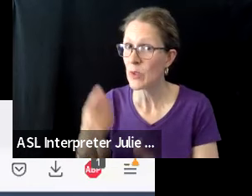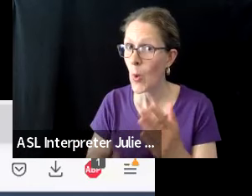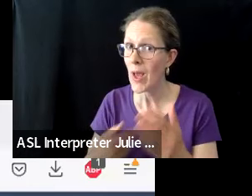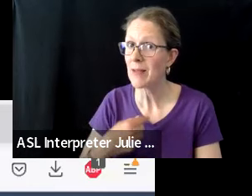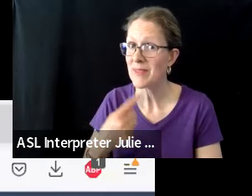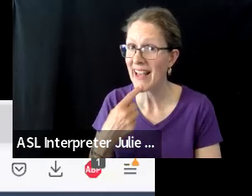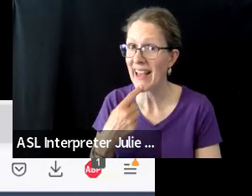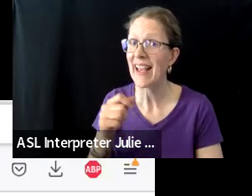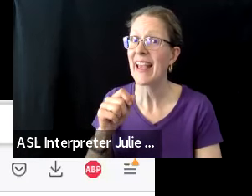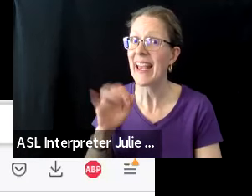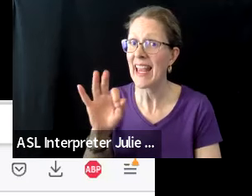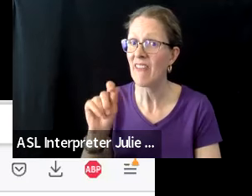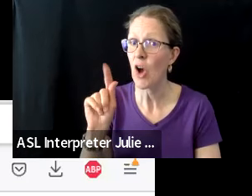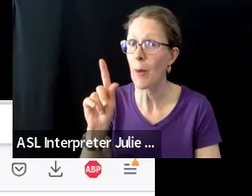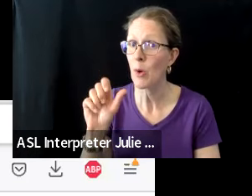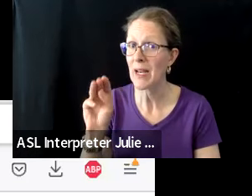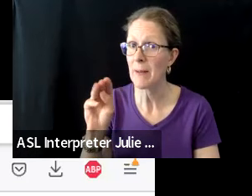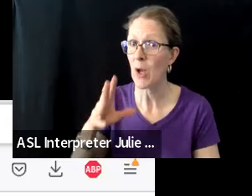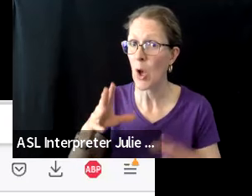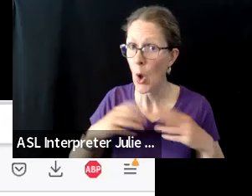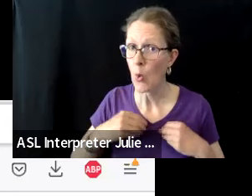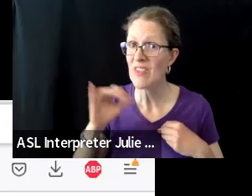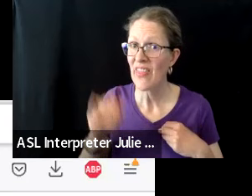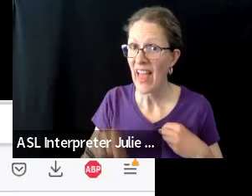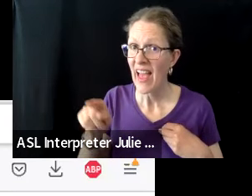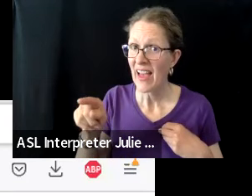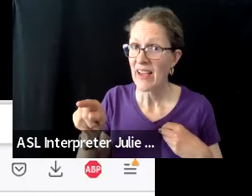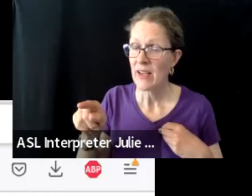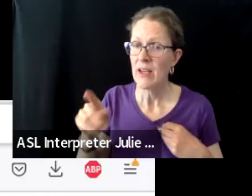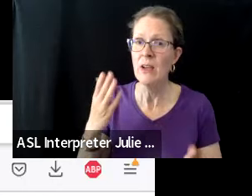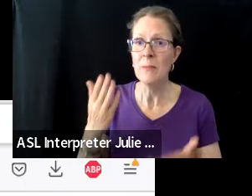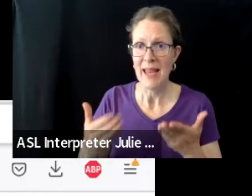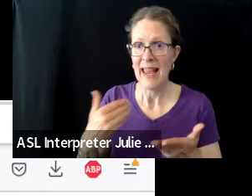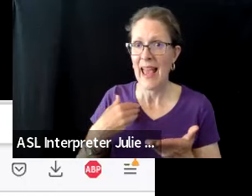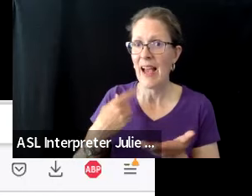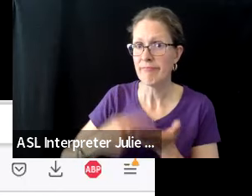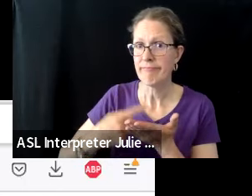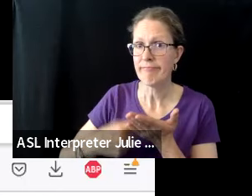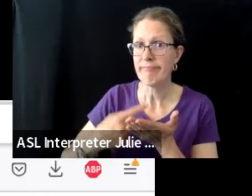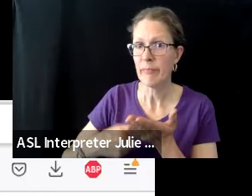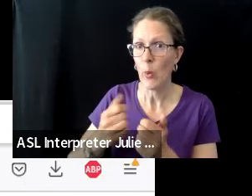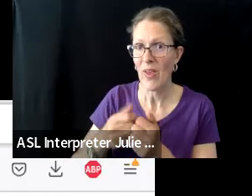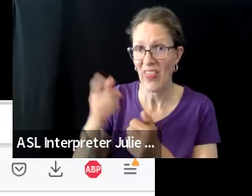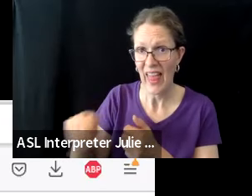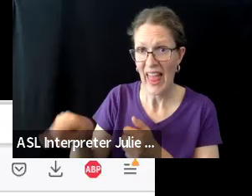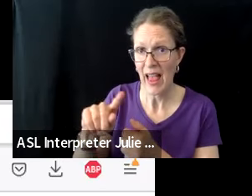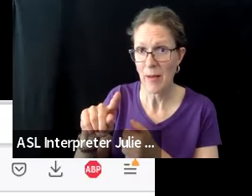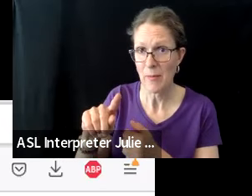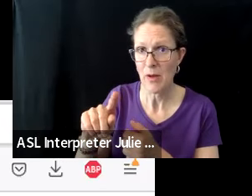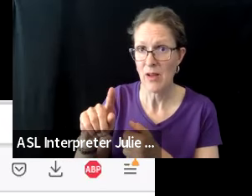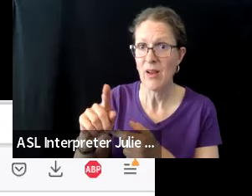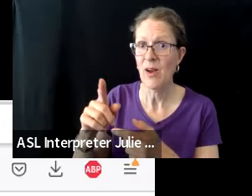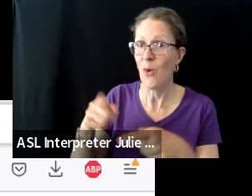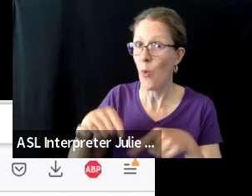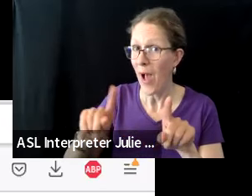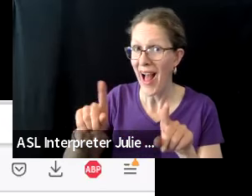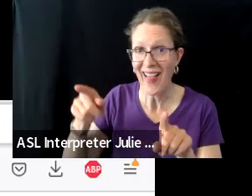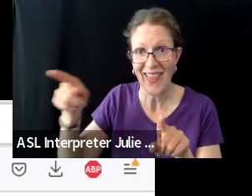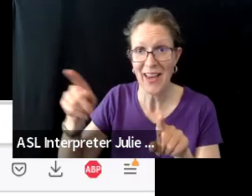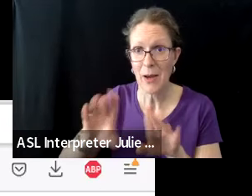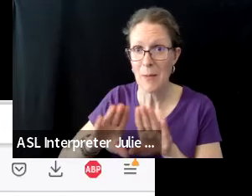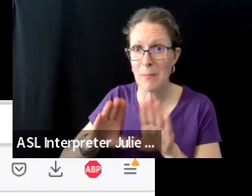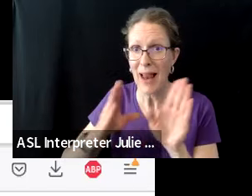the Arboretum that owns it, yeah, you may wish to have discussions with them while they're plotting and planning their